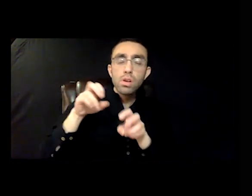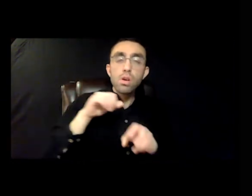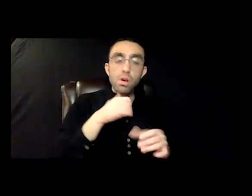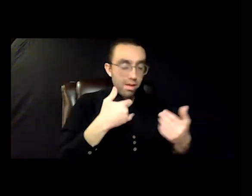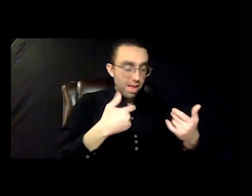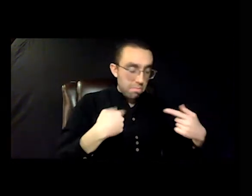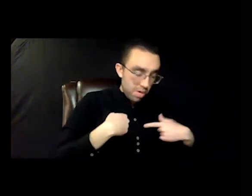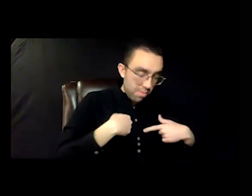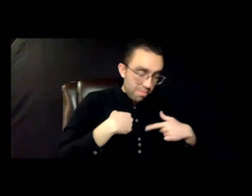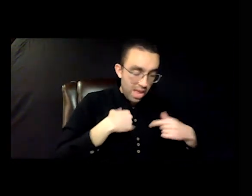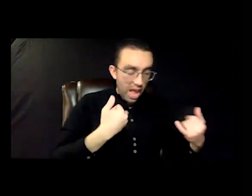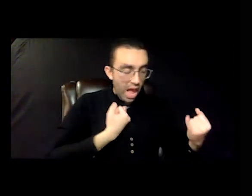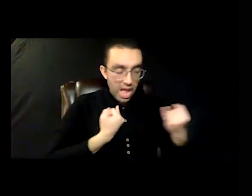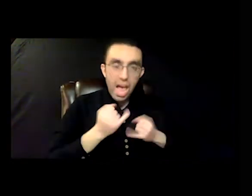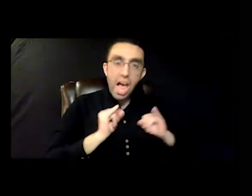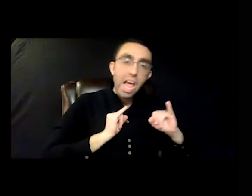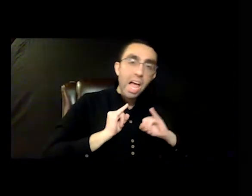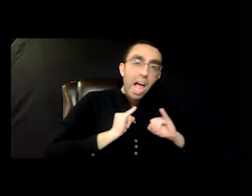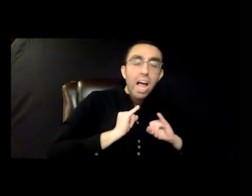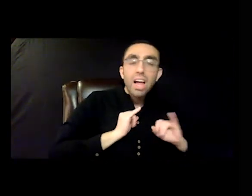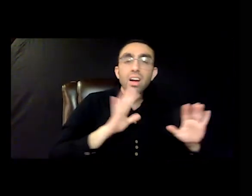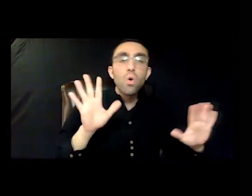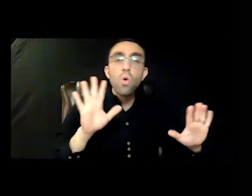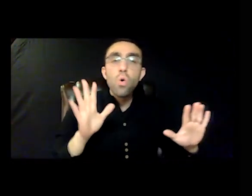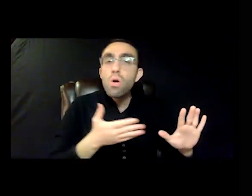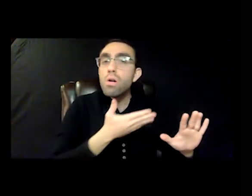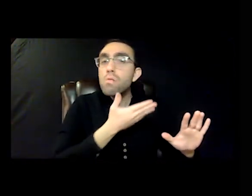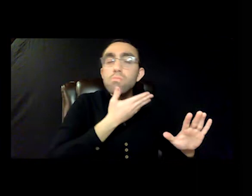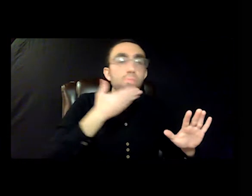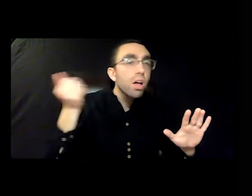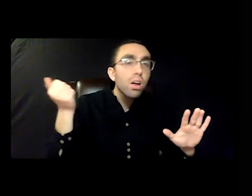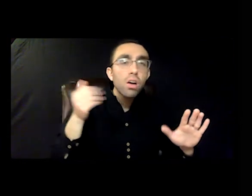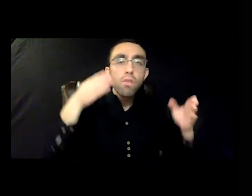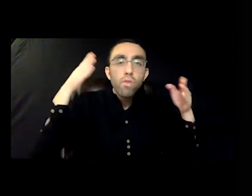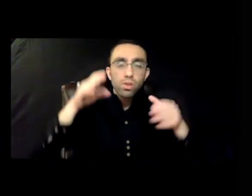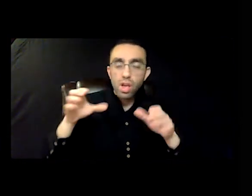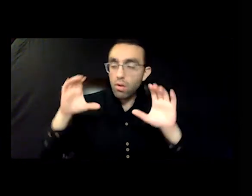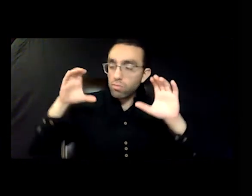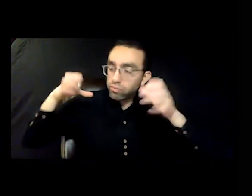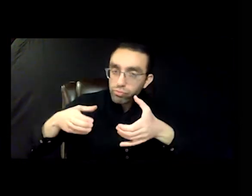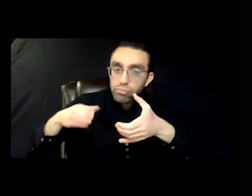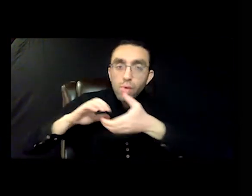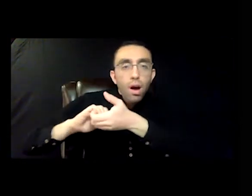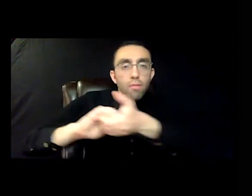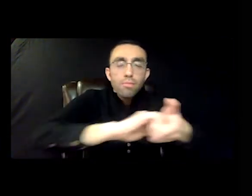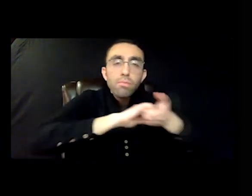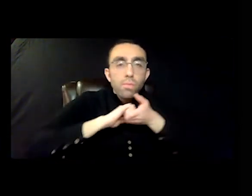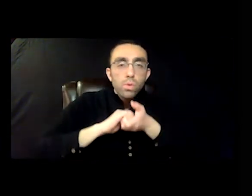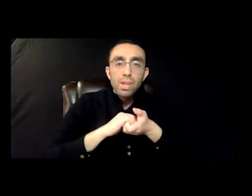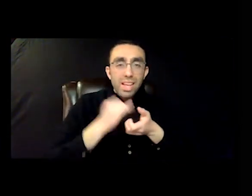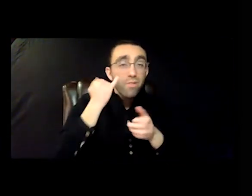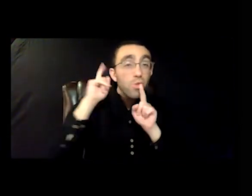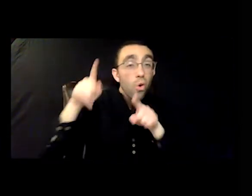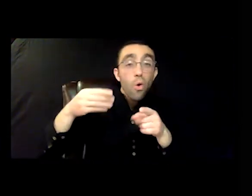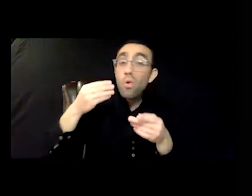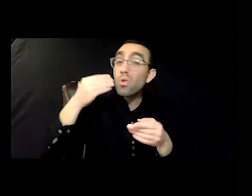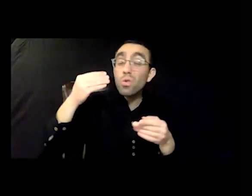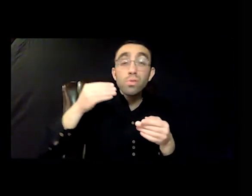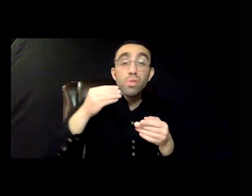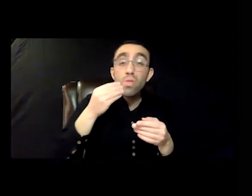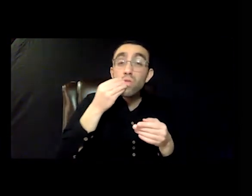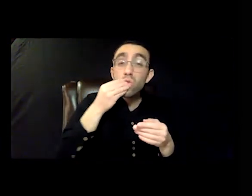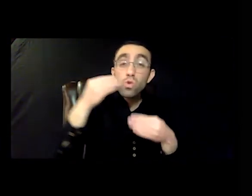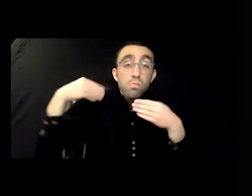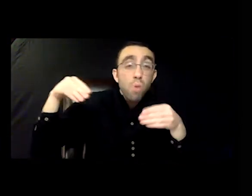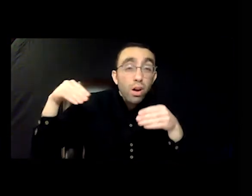solidarity. What does your local farmer's market look like? Who's shopping? What is your local restaurant that's celebrating local food look like?